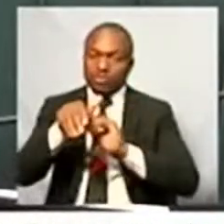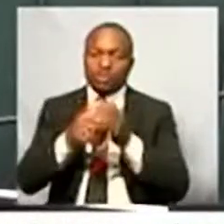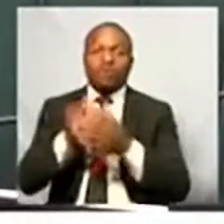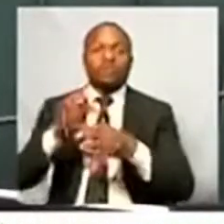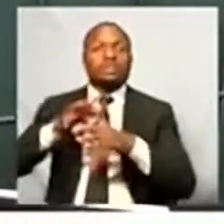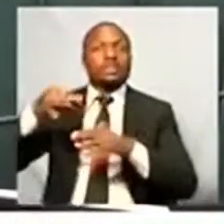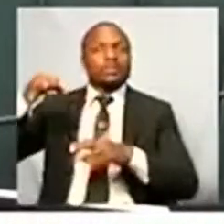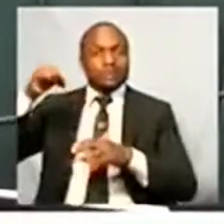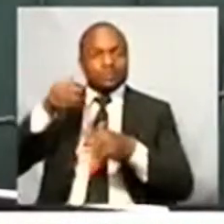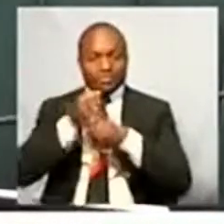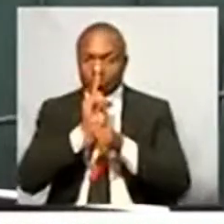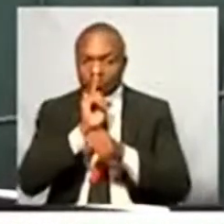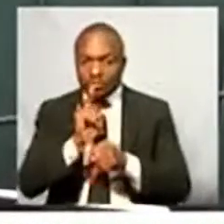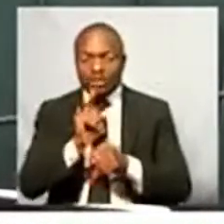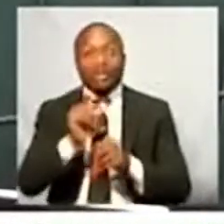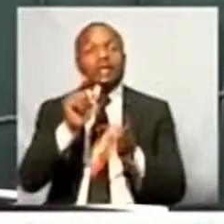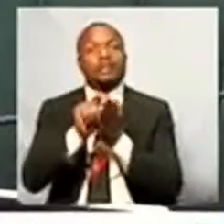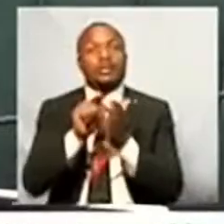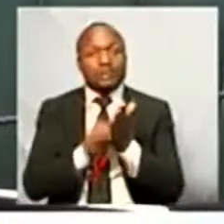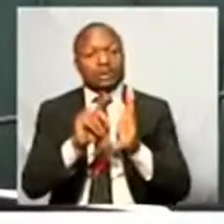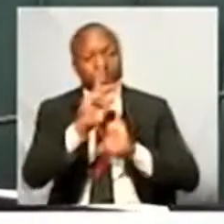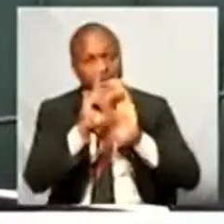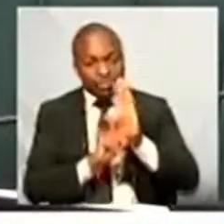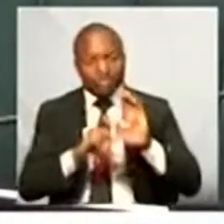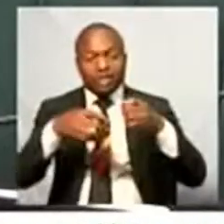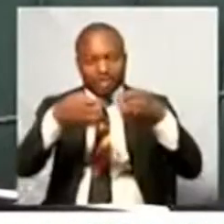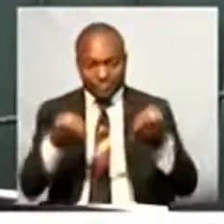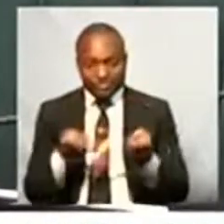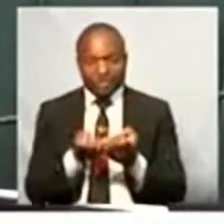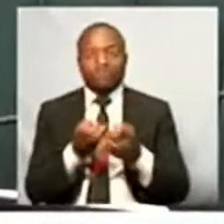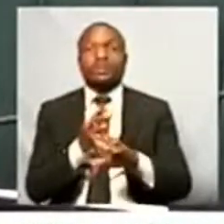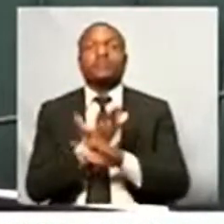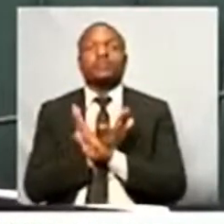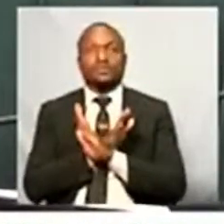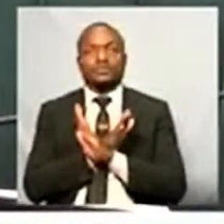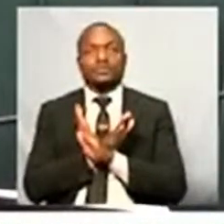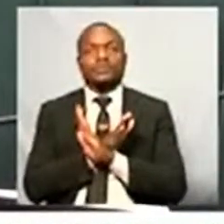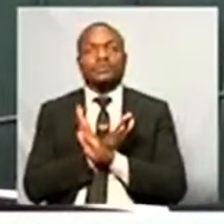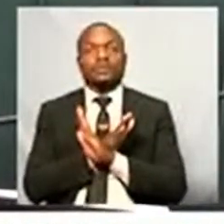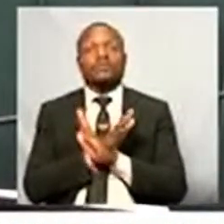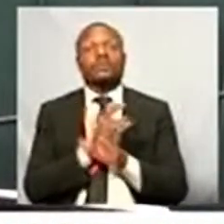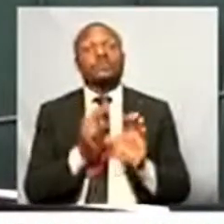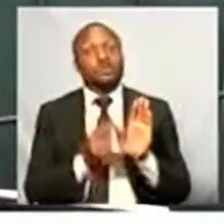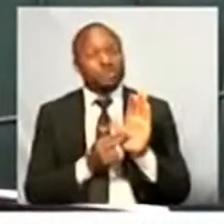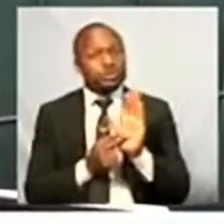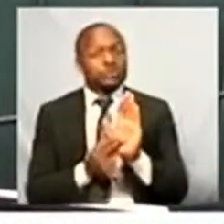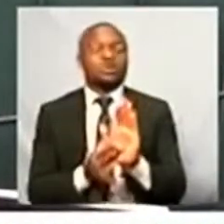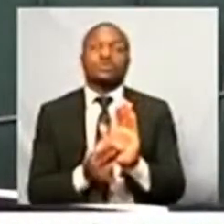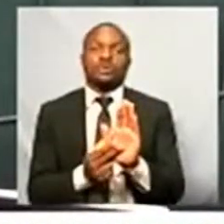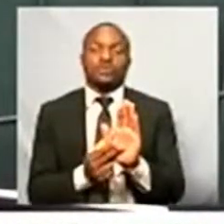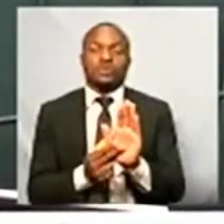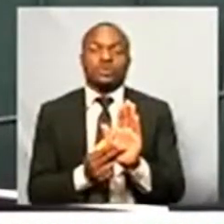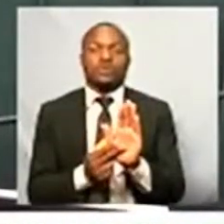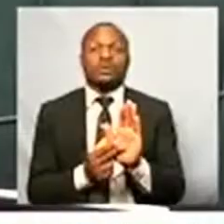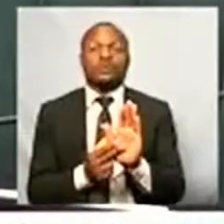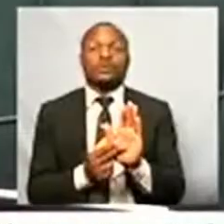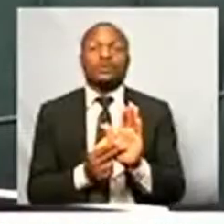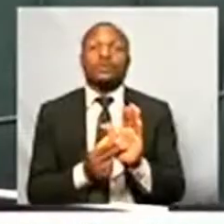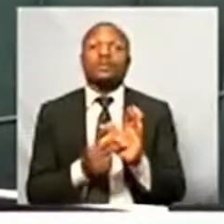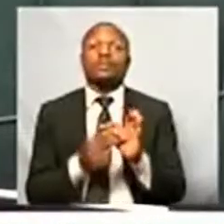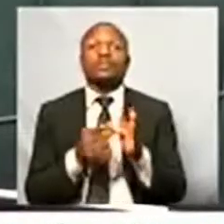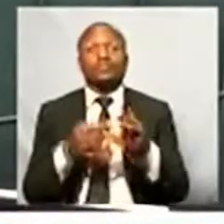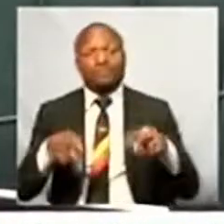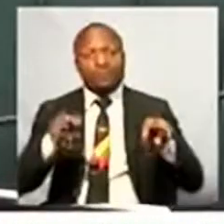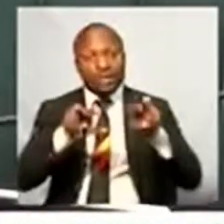to ensure that the legal and policy environment in Zambia upholds the values of dignity,